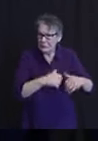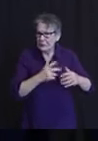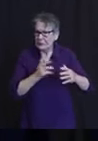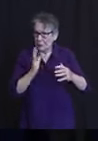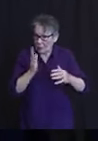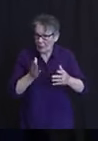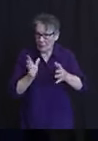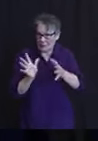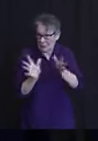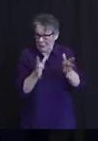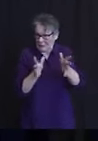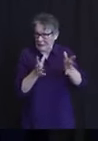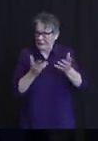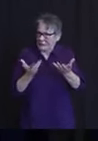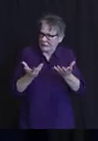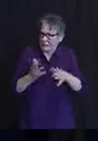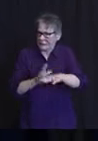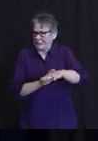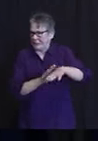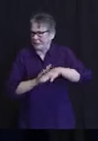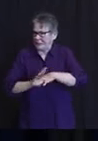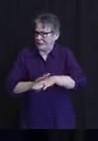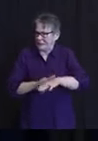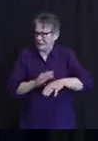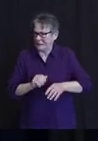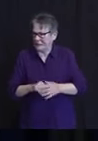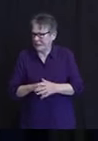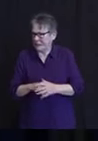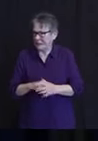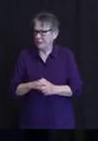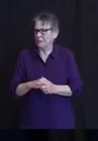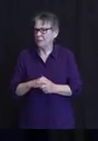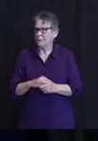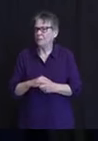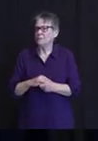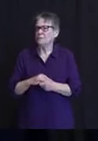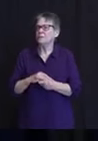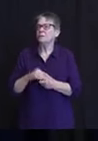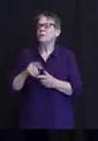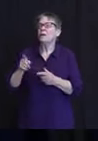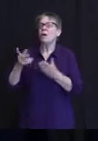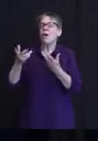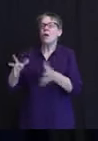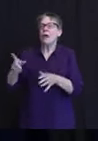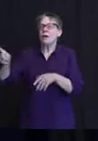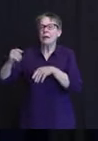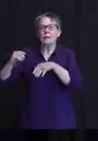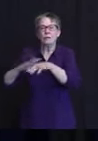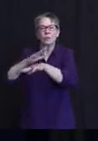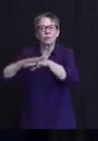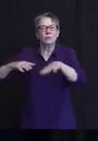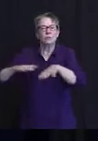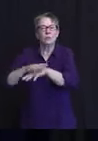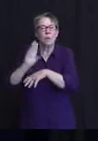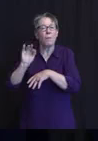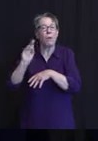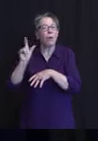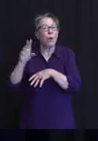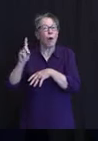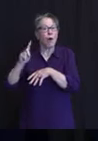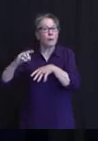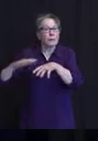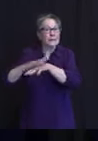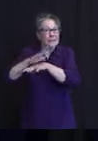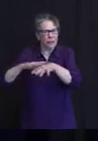and the expected hail, it is going to be nasty out there. The only good news, Governor, is tomorrow's supposed to be a lot nicer.